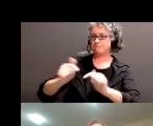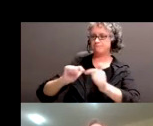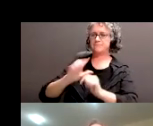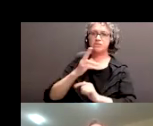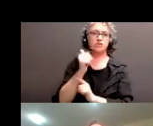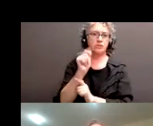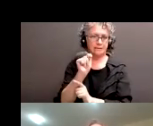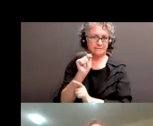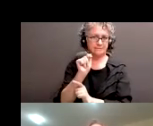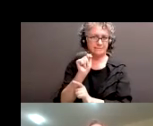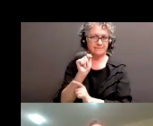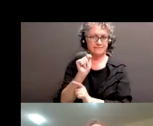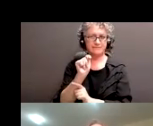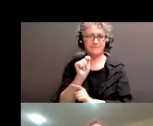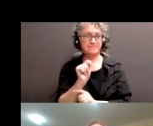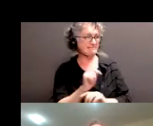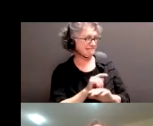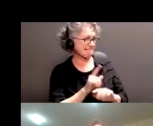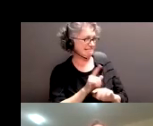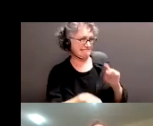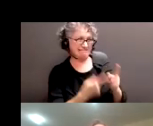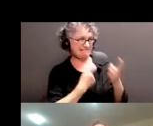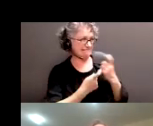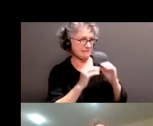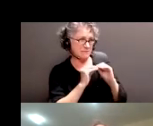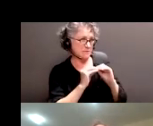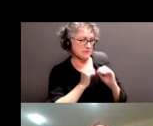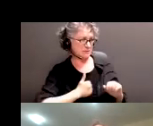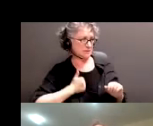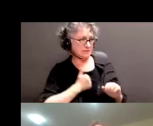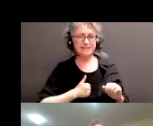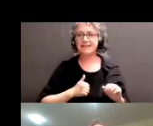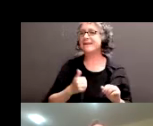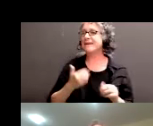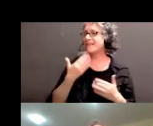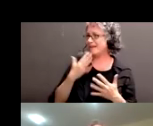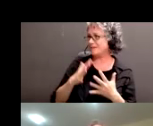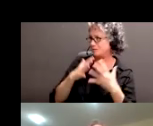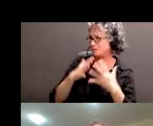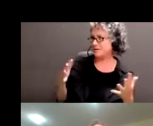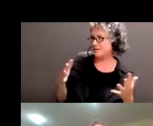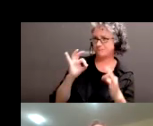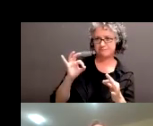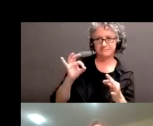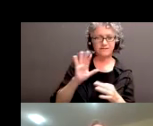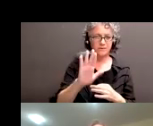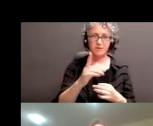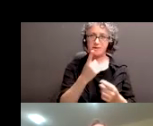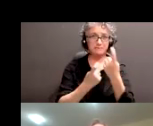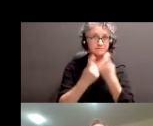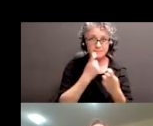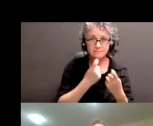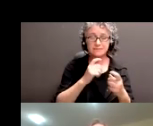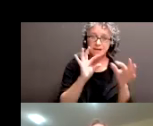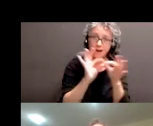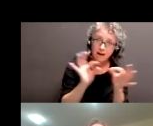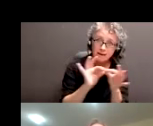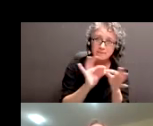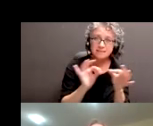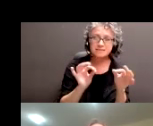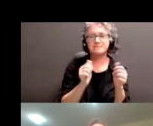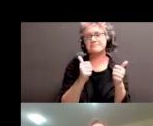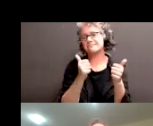And that's all the questions for today. Okay, great. Thank you so much for your comments and for everybody's